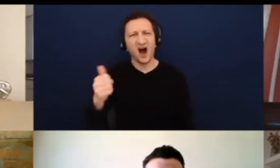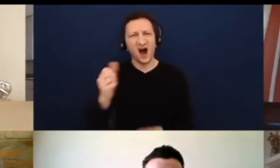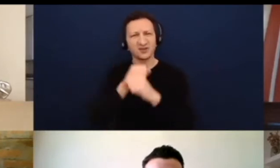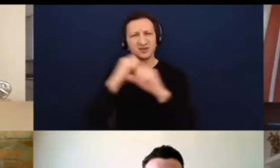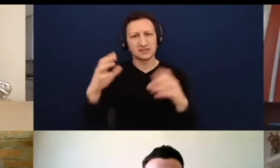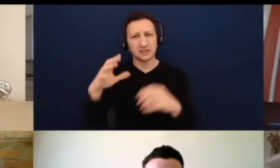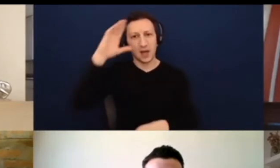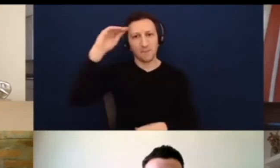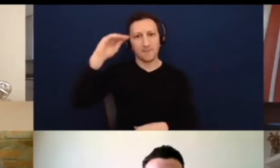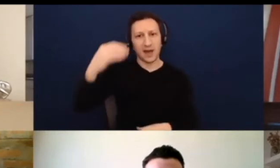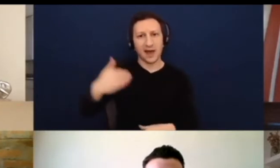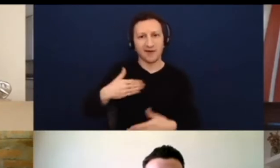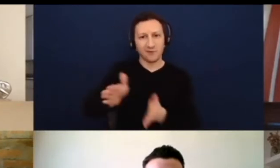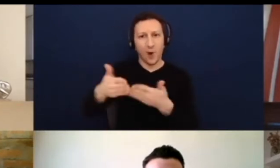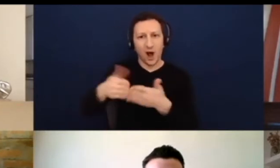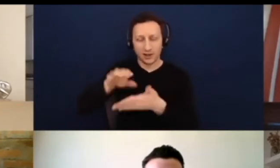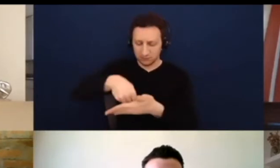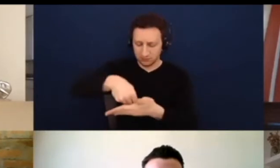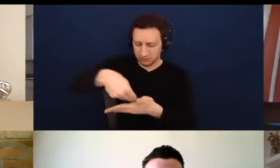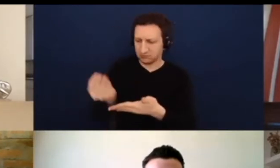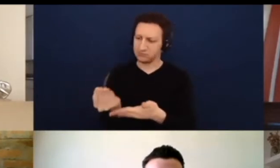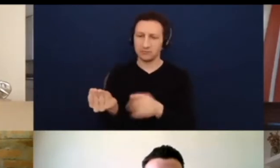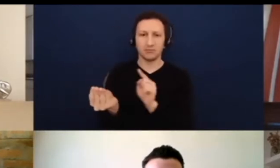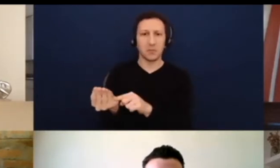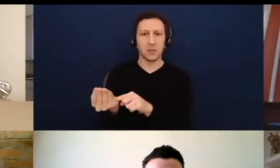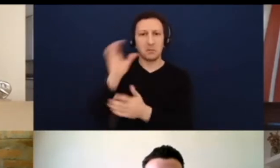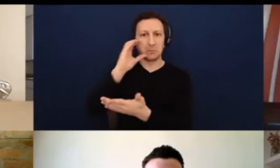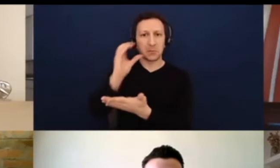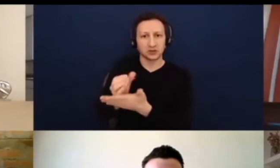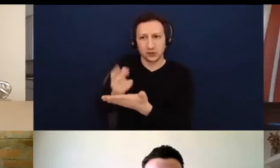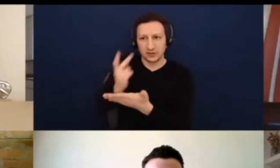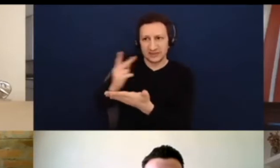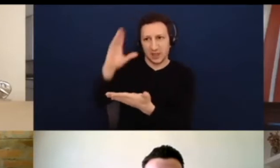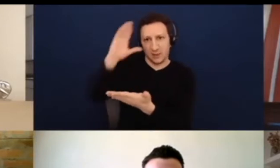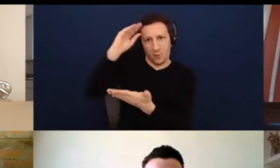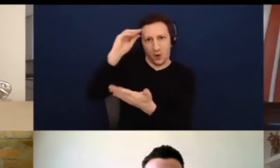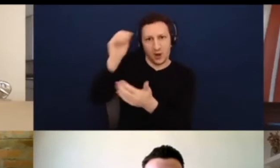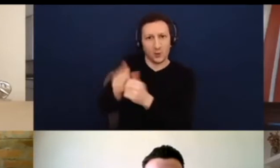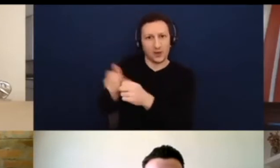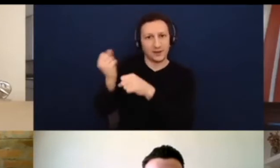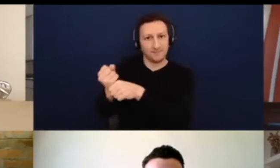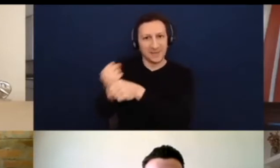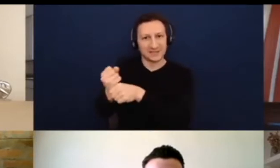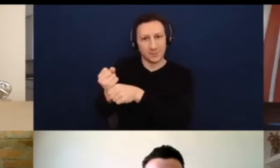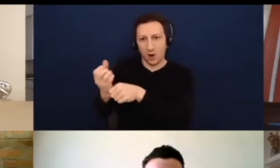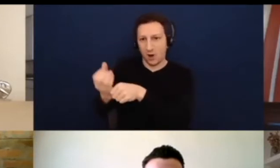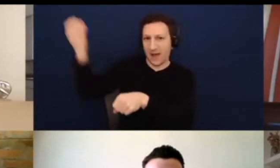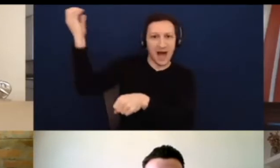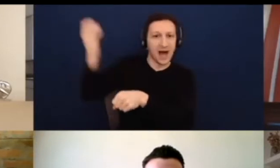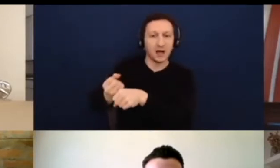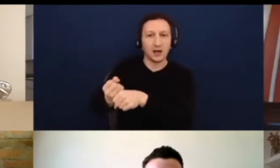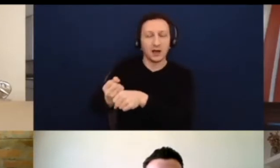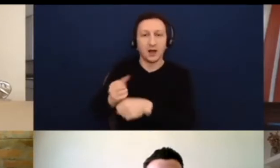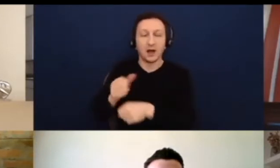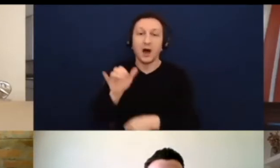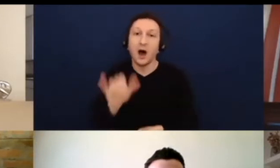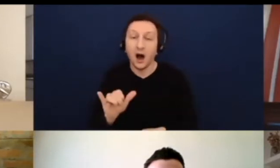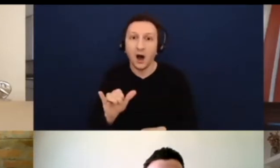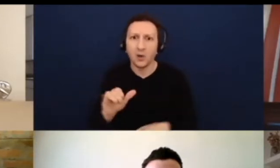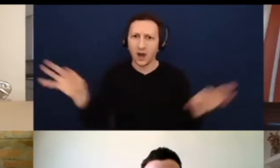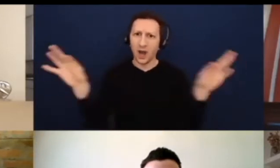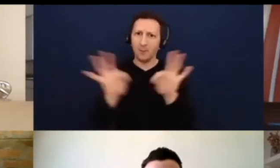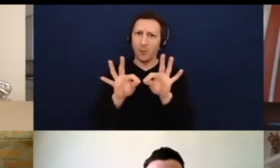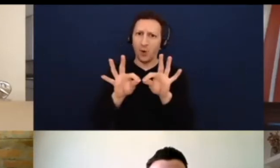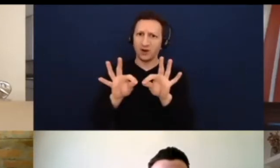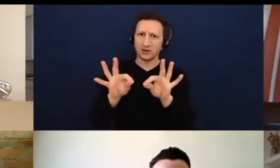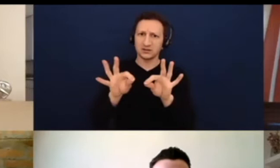photo as a boy holding a baseball bat, which was significant because he was a baseball fan, the character. So that was a connection to the boy in the